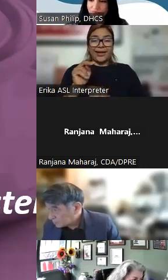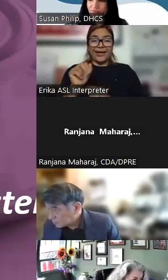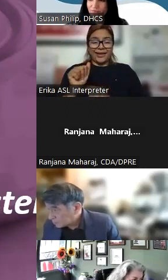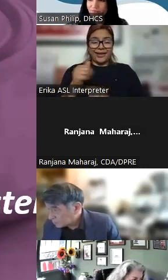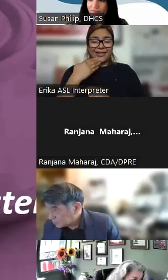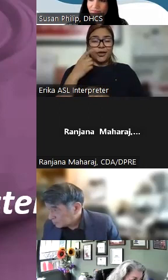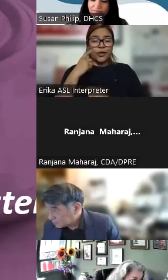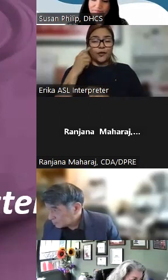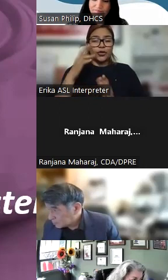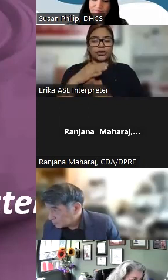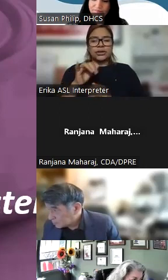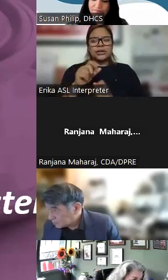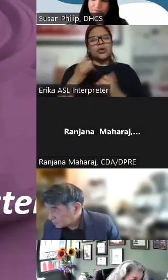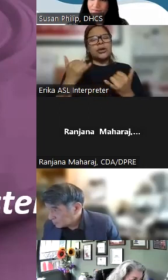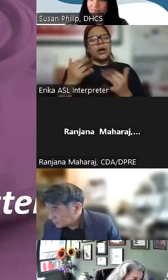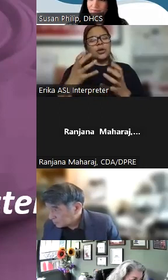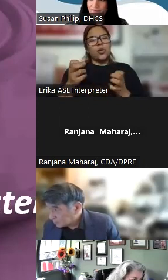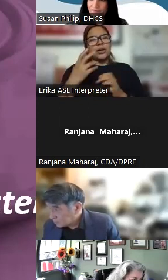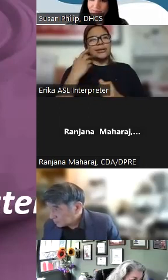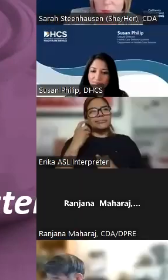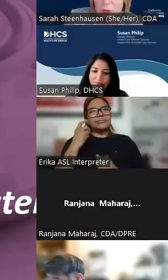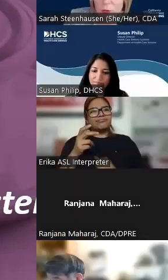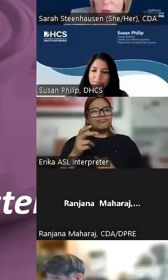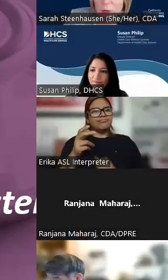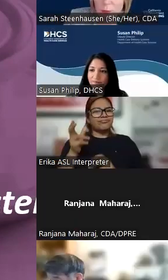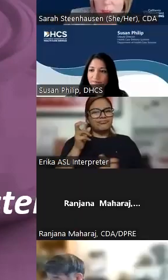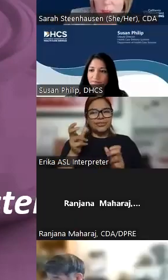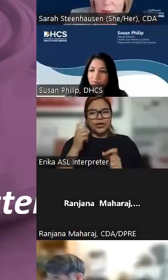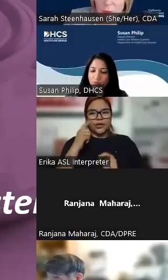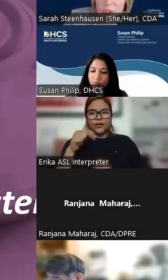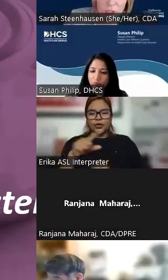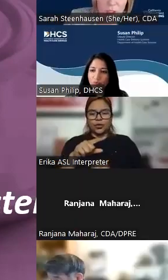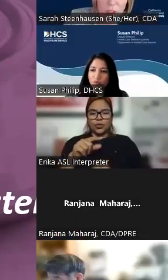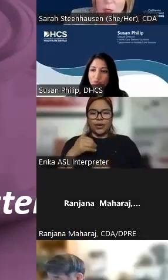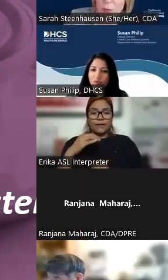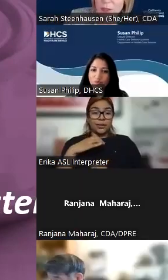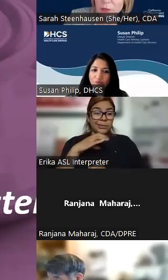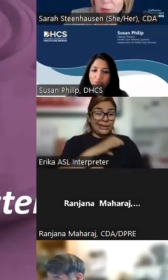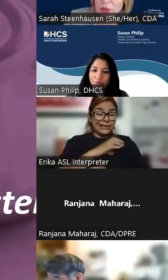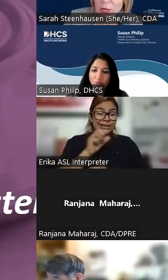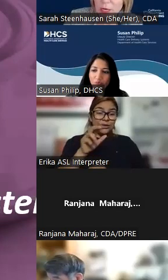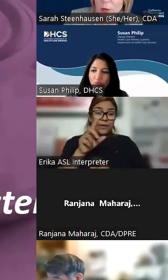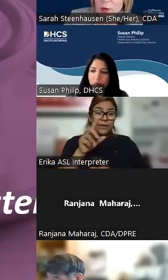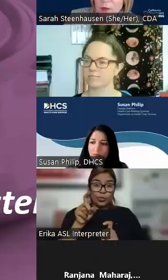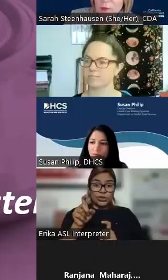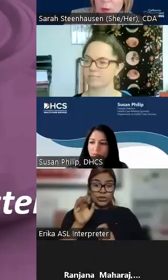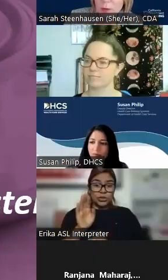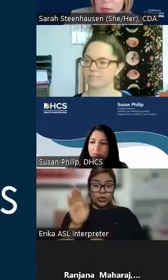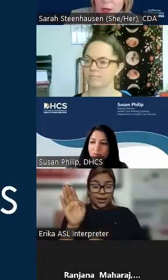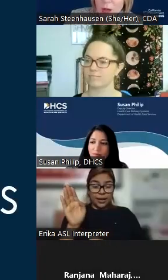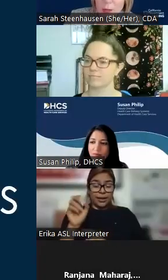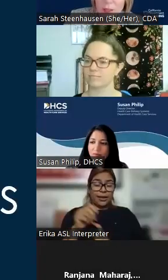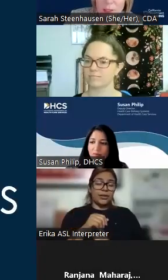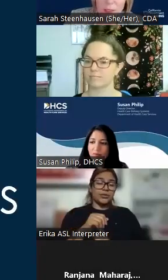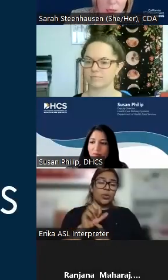Forsty. We would love to hear from all of you. So if you on the committee have a question, please raise your hand, or even if you want to